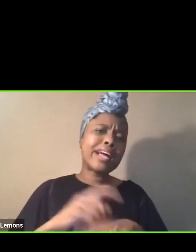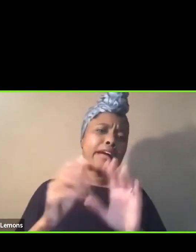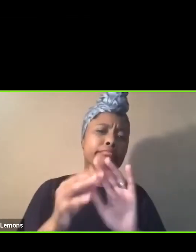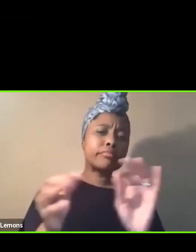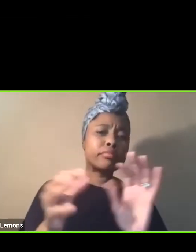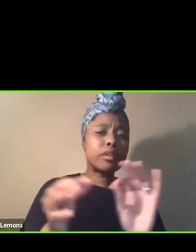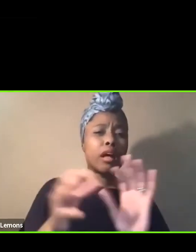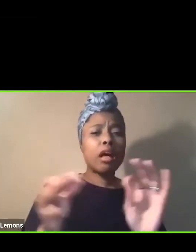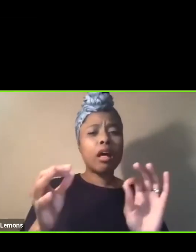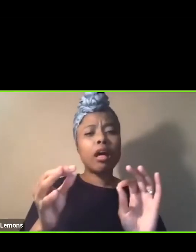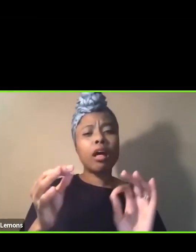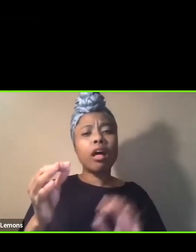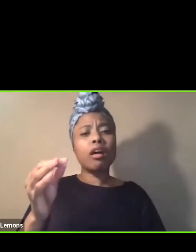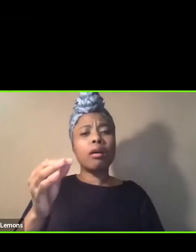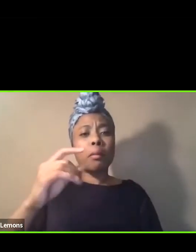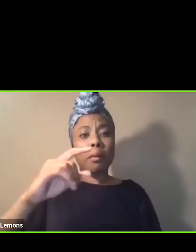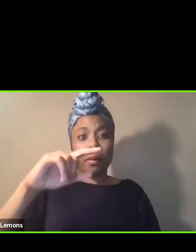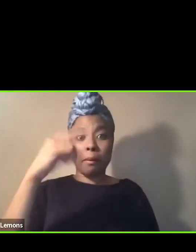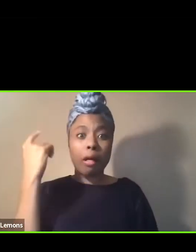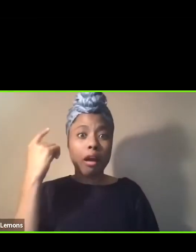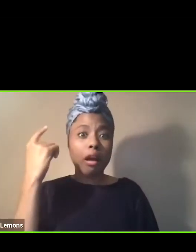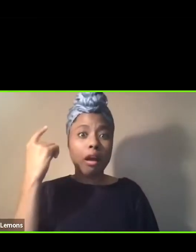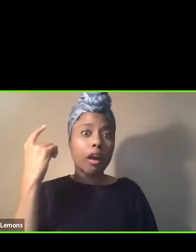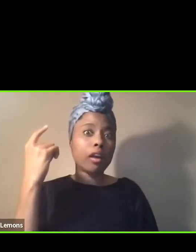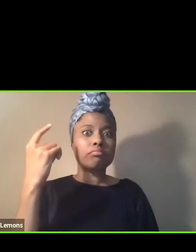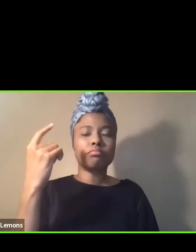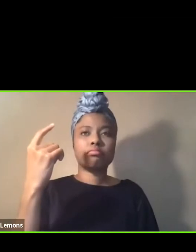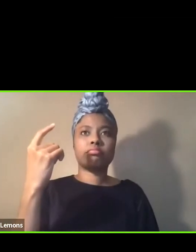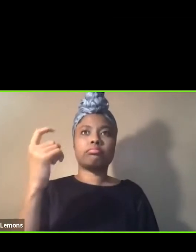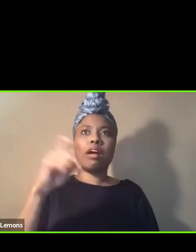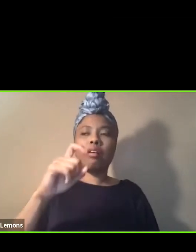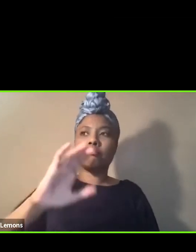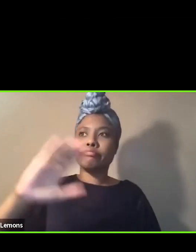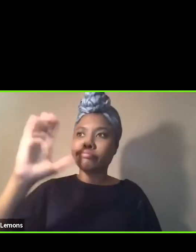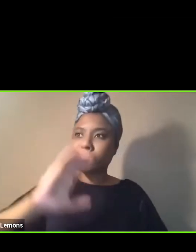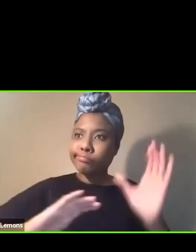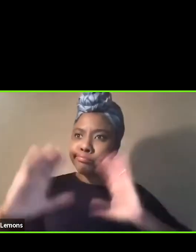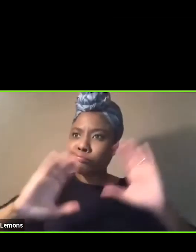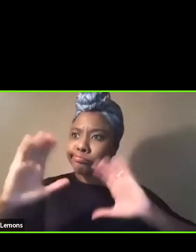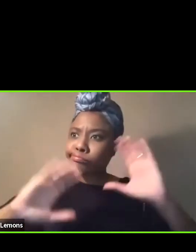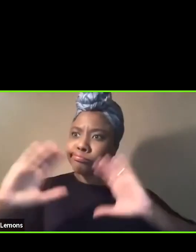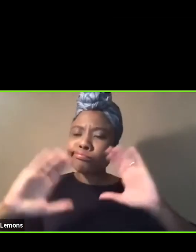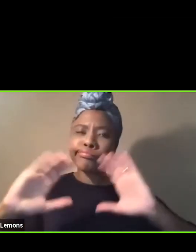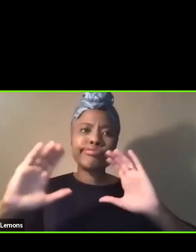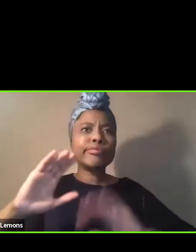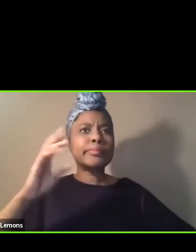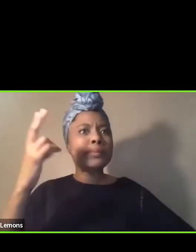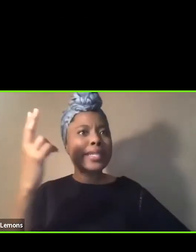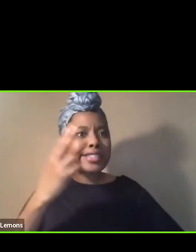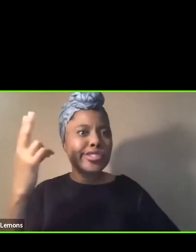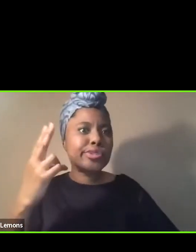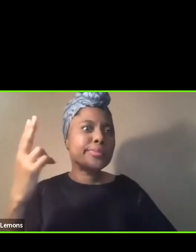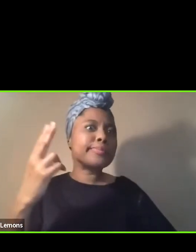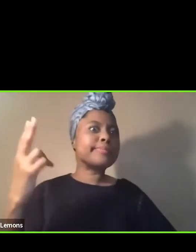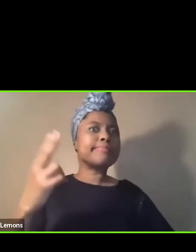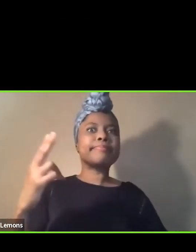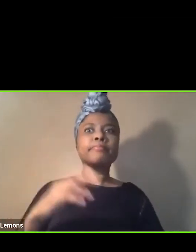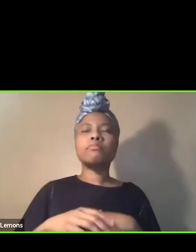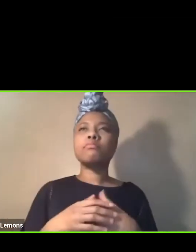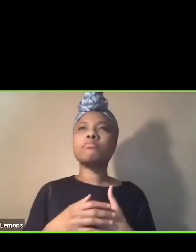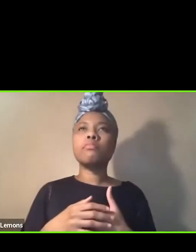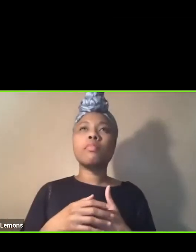Black, I've had to seek out my history, seek out a way